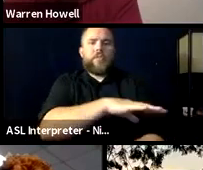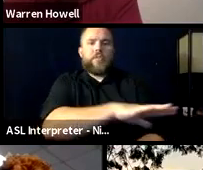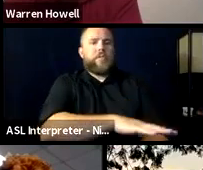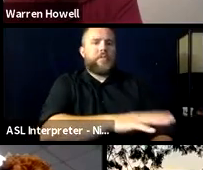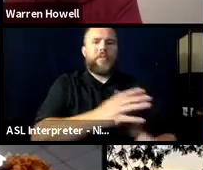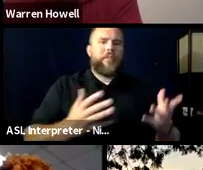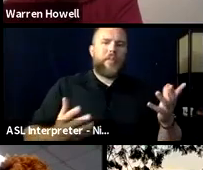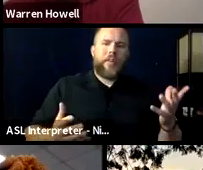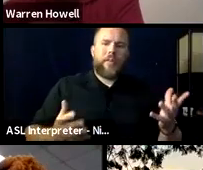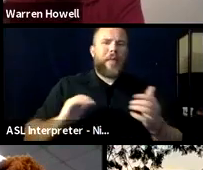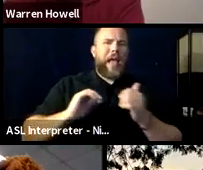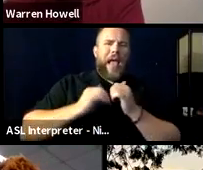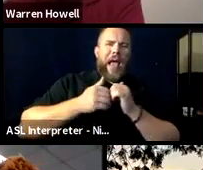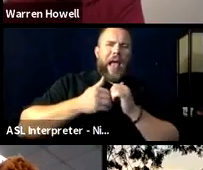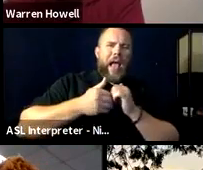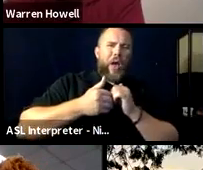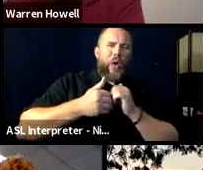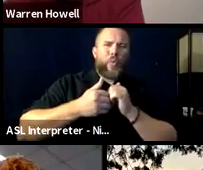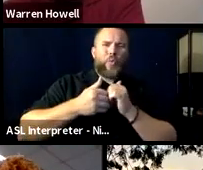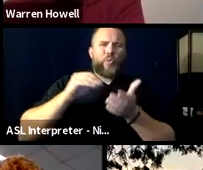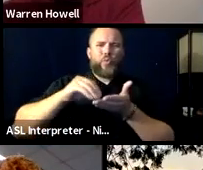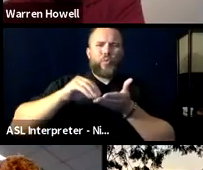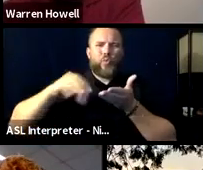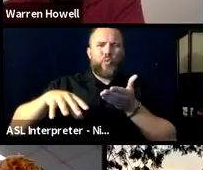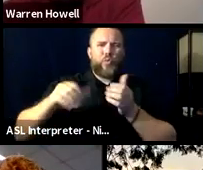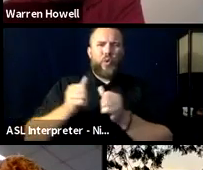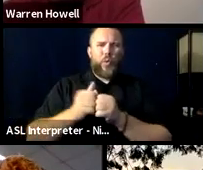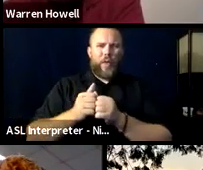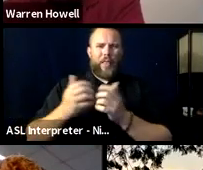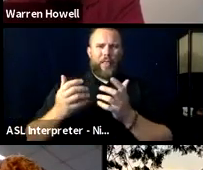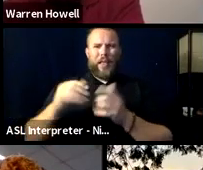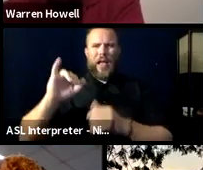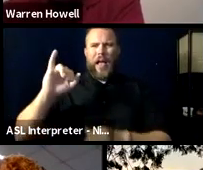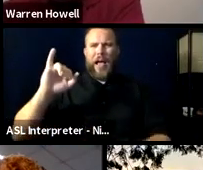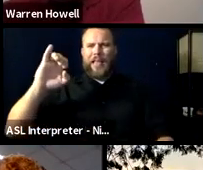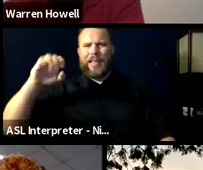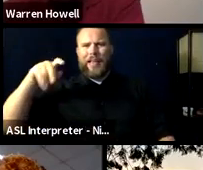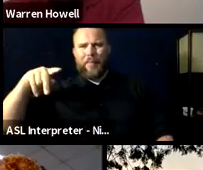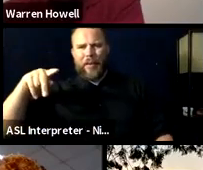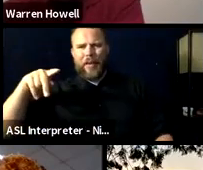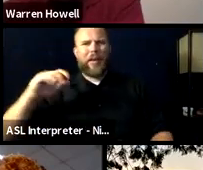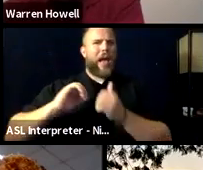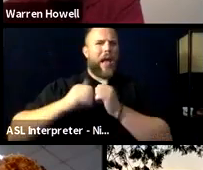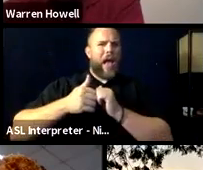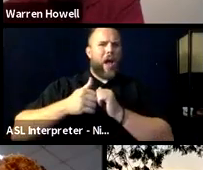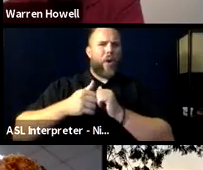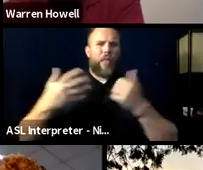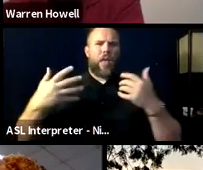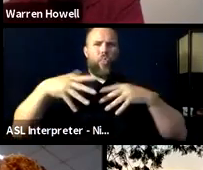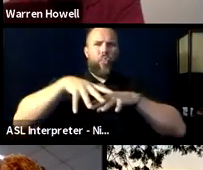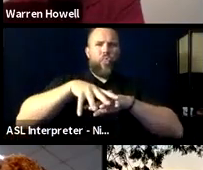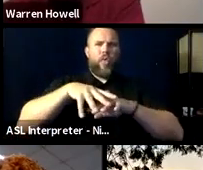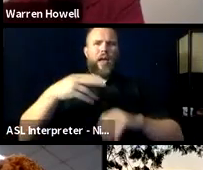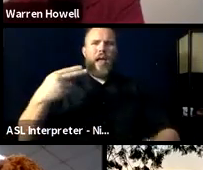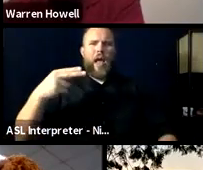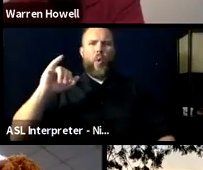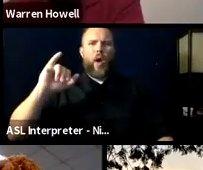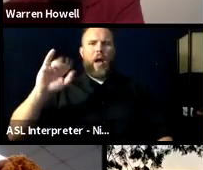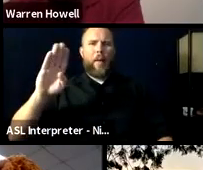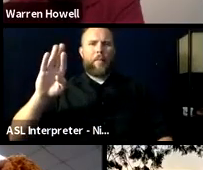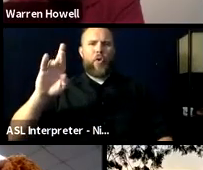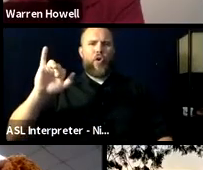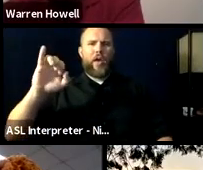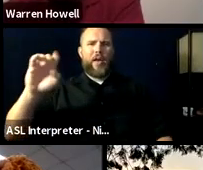children with IEPs and the DAD program, how would the hybrid learning affect them? And would